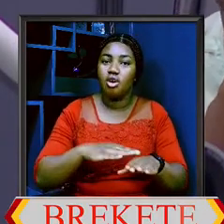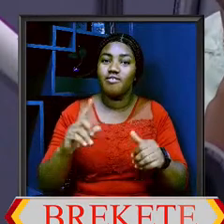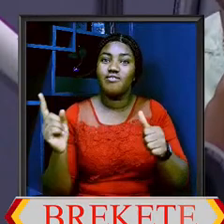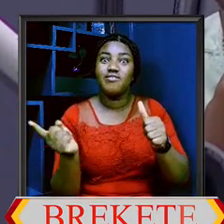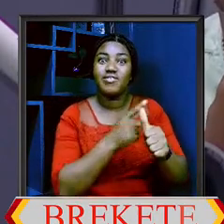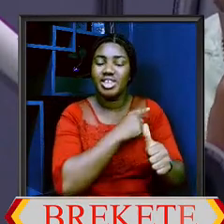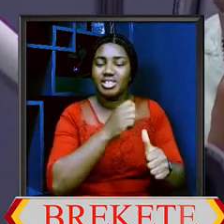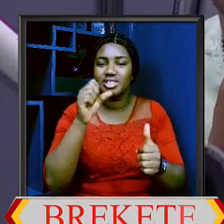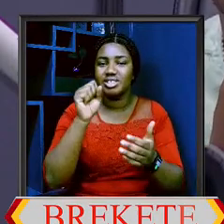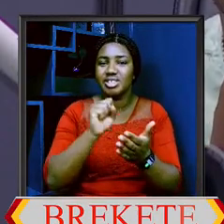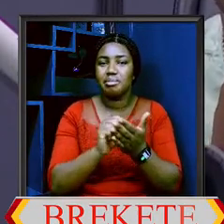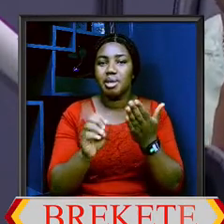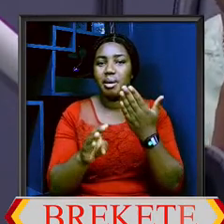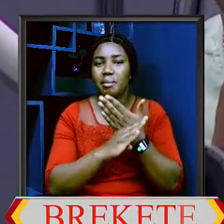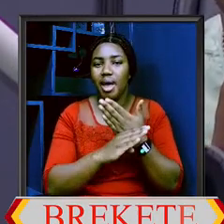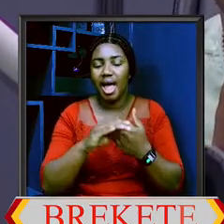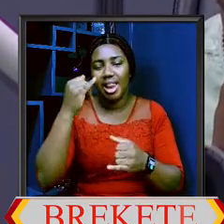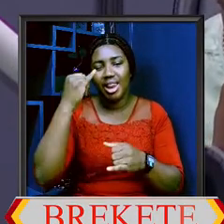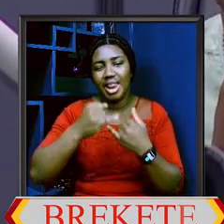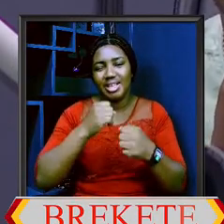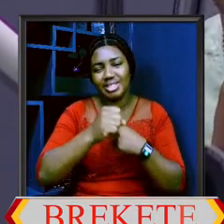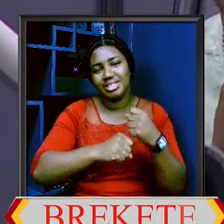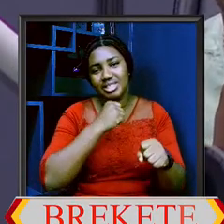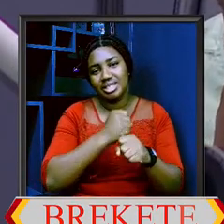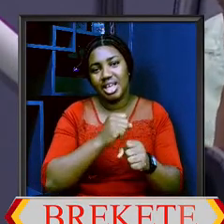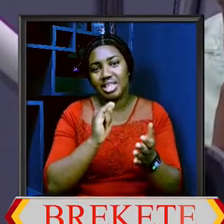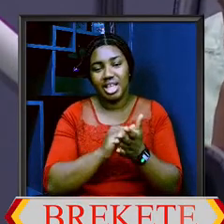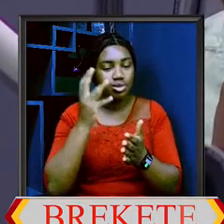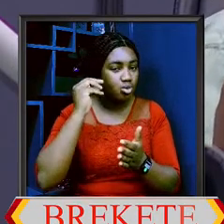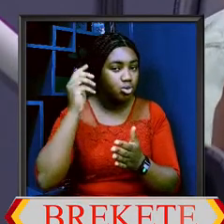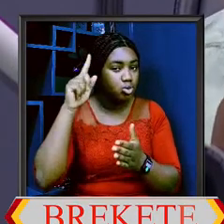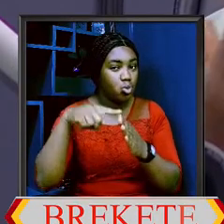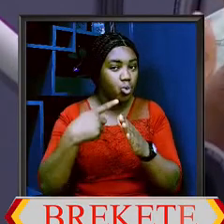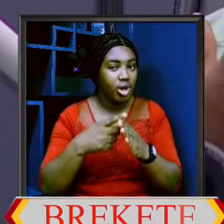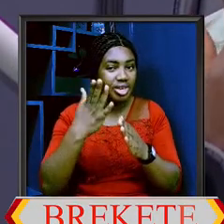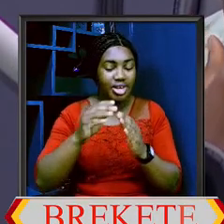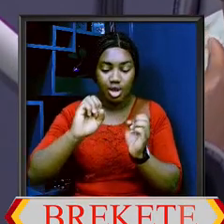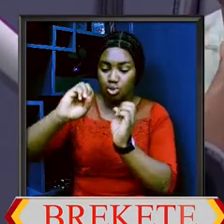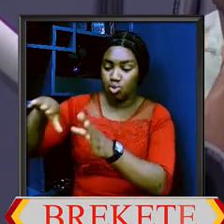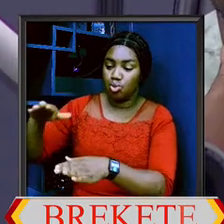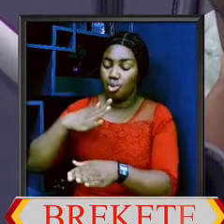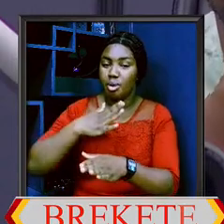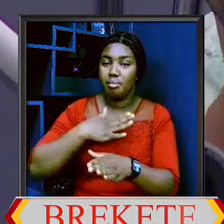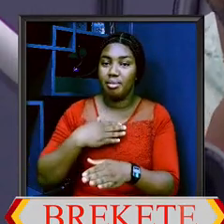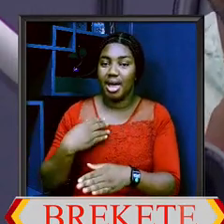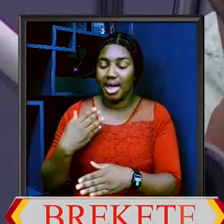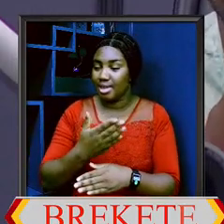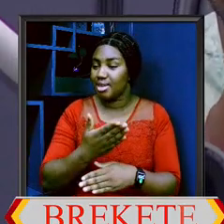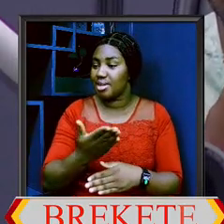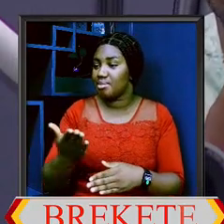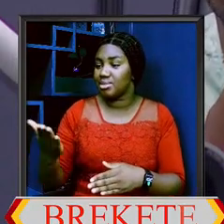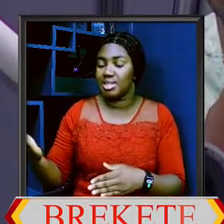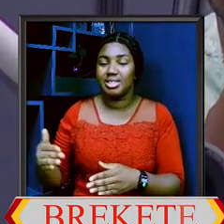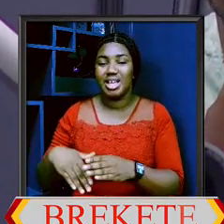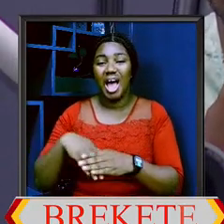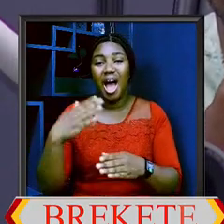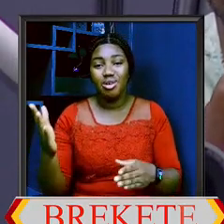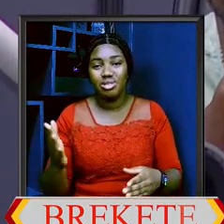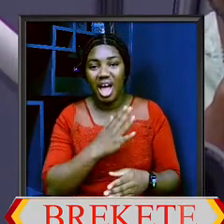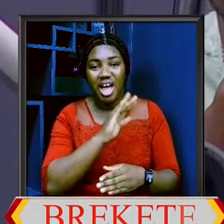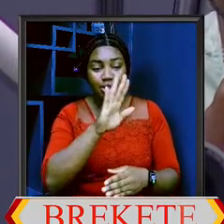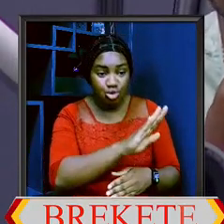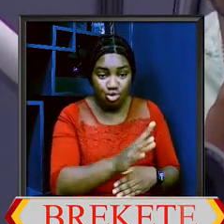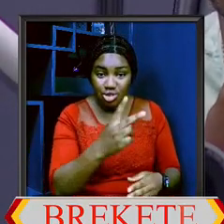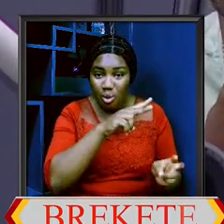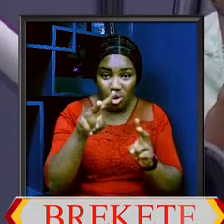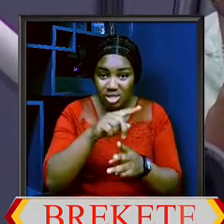year that was when the threw my loads out and your children they watch this thing they are watching it now